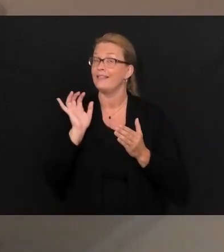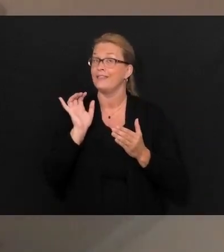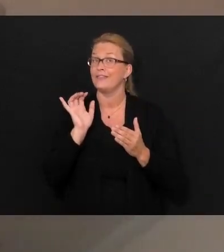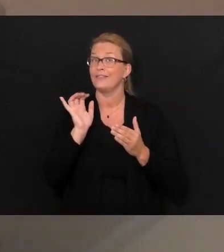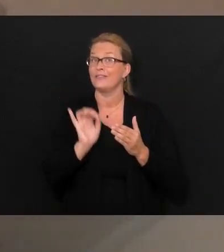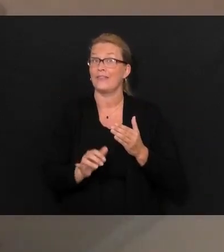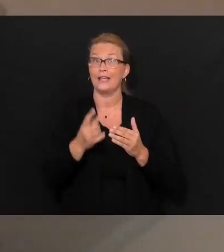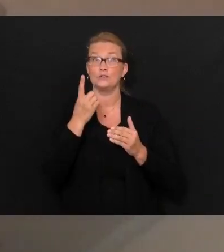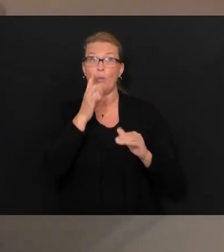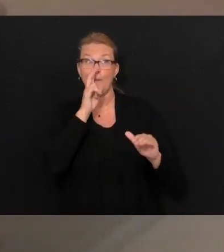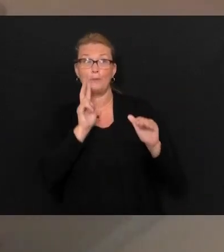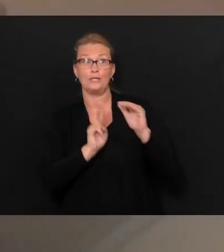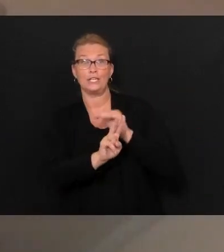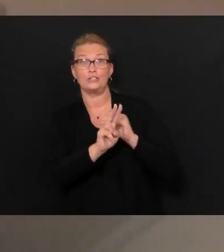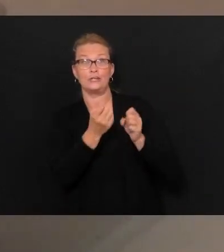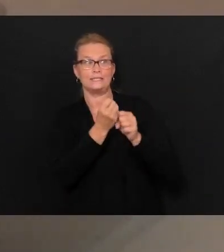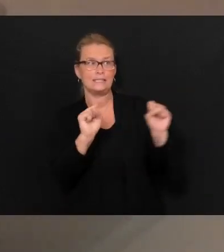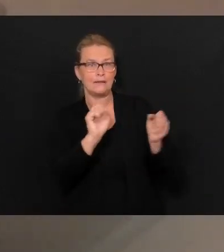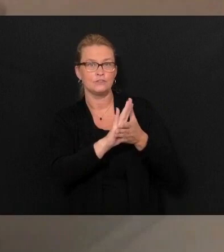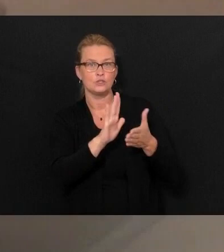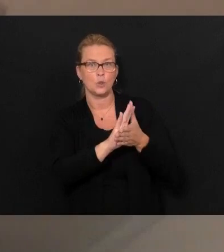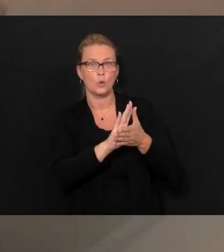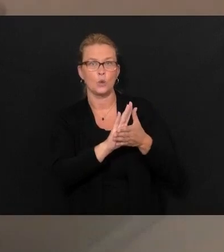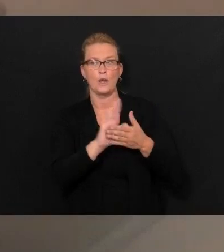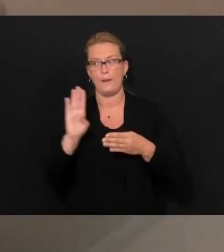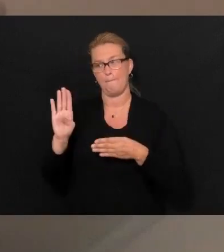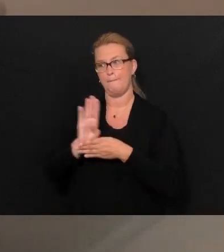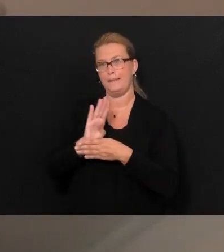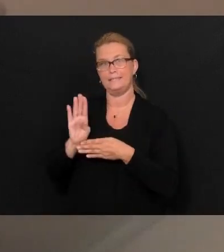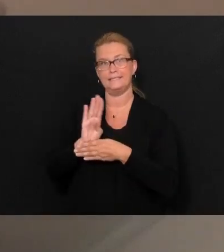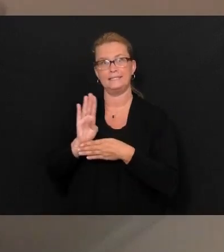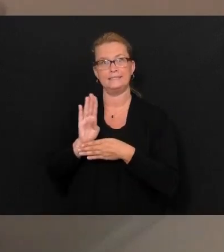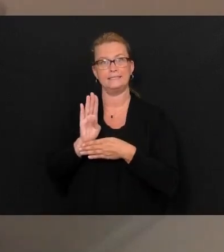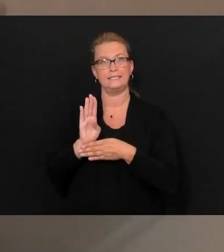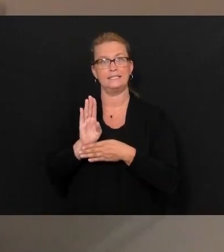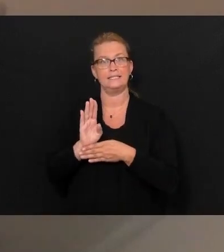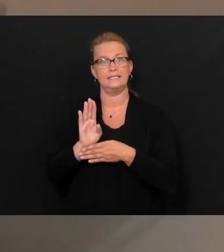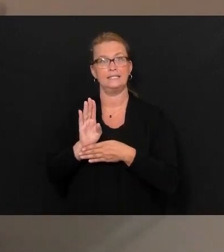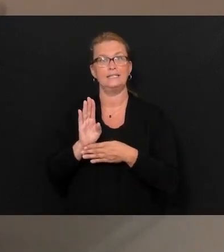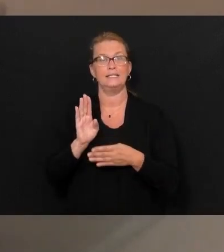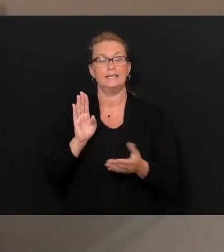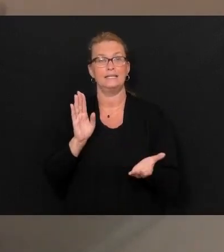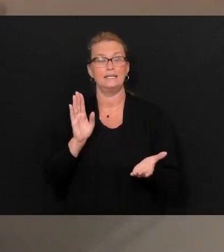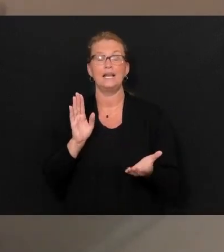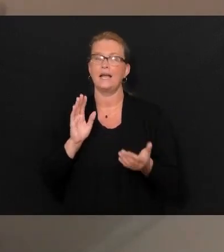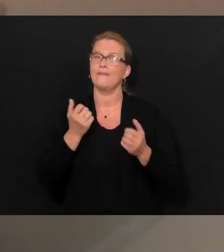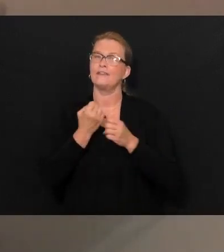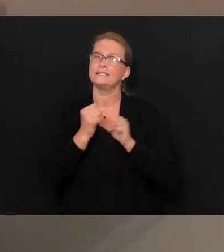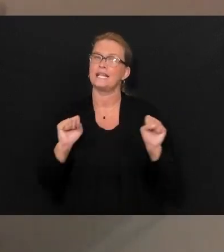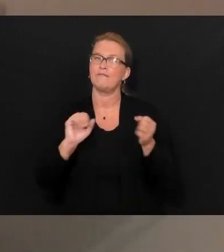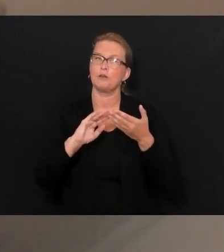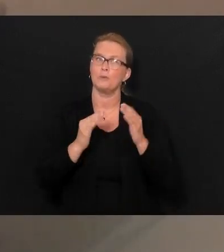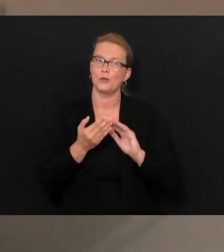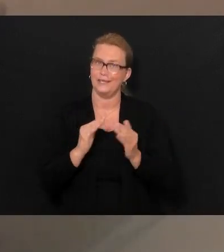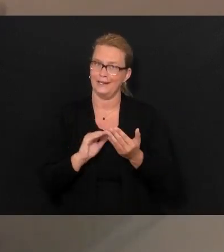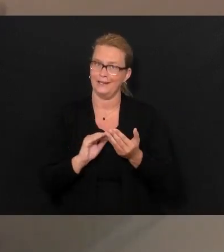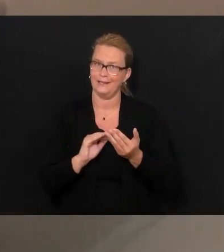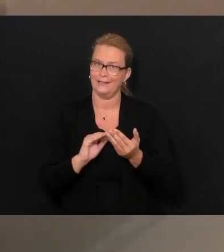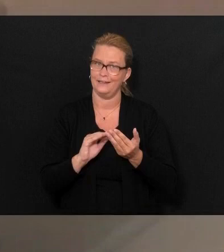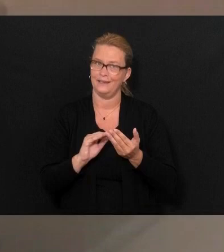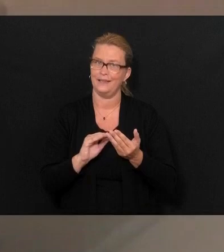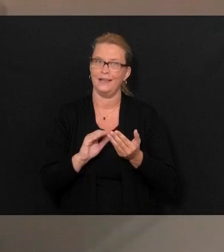safe schools and safe businesses and all that is our safe communities. And that really is